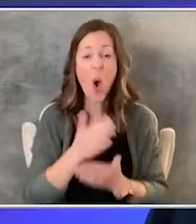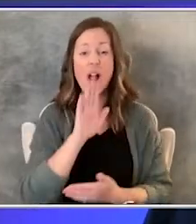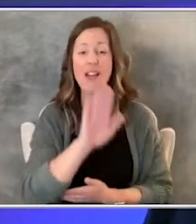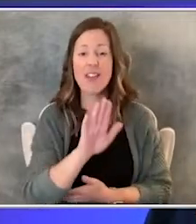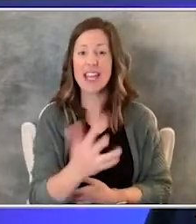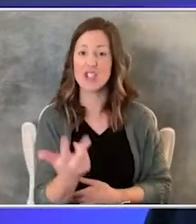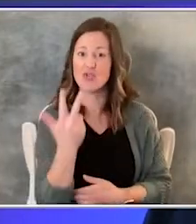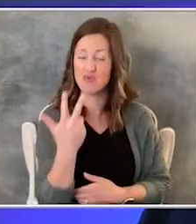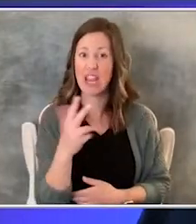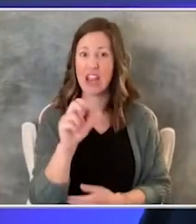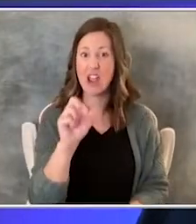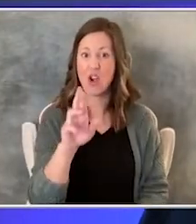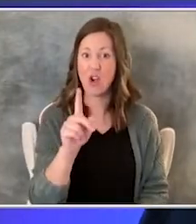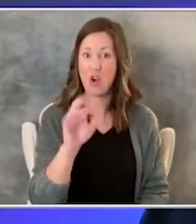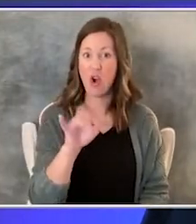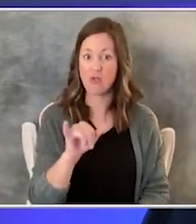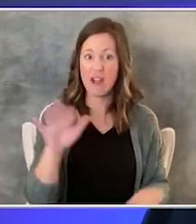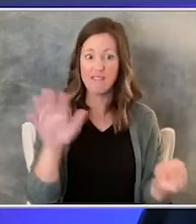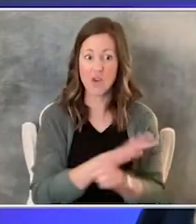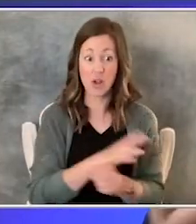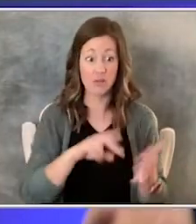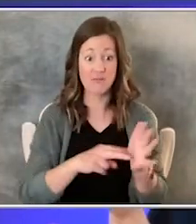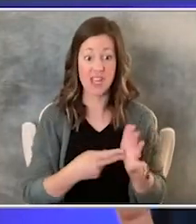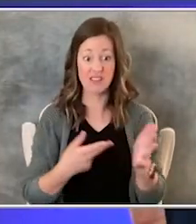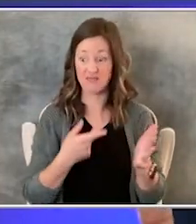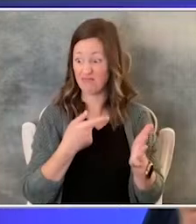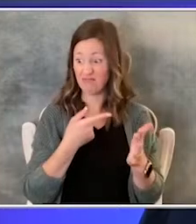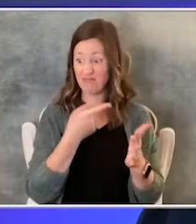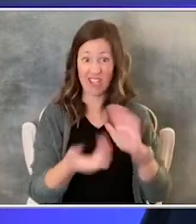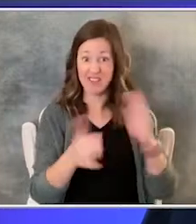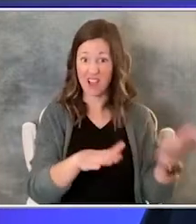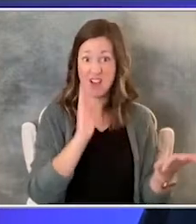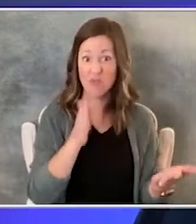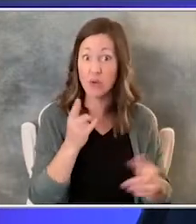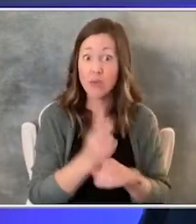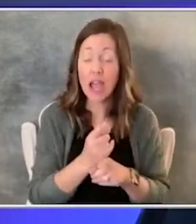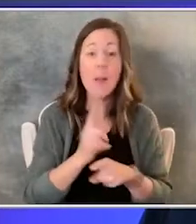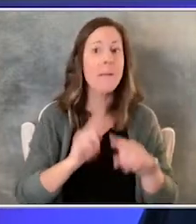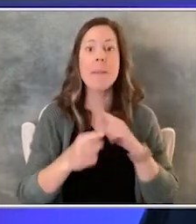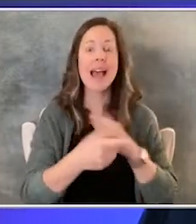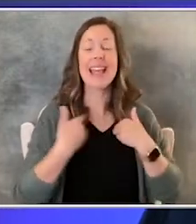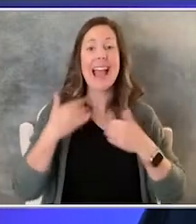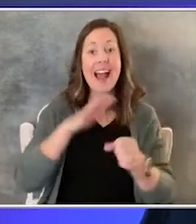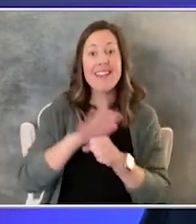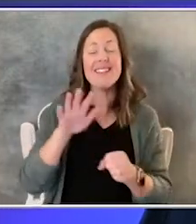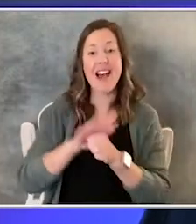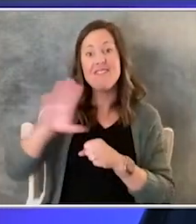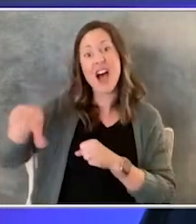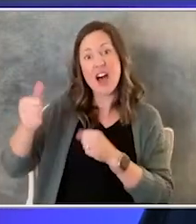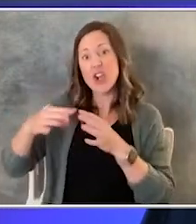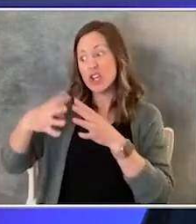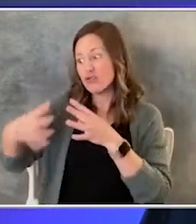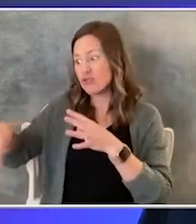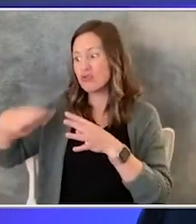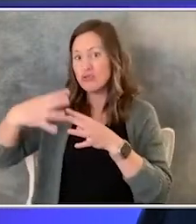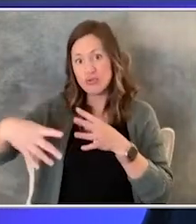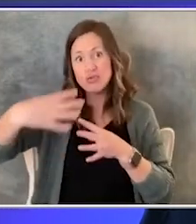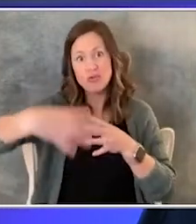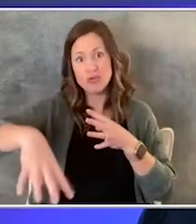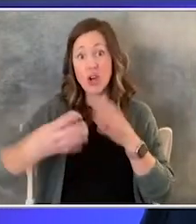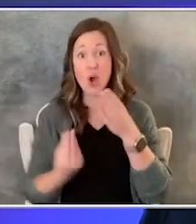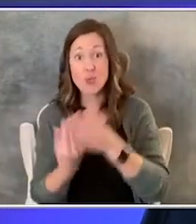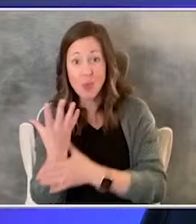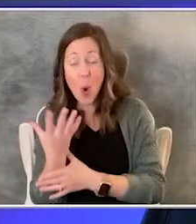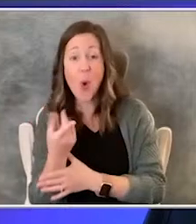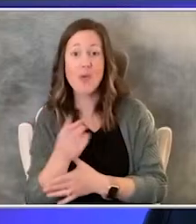proximal part of the artery. There's severe blockage and plaque in there. It should be wide and fat and smooth through there. And then